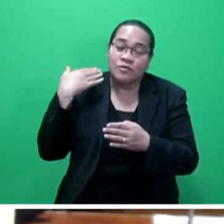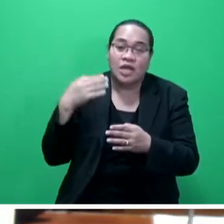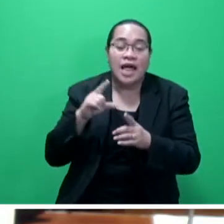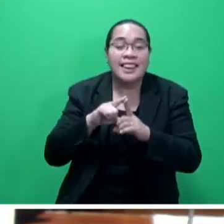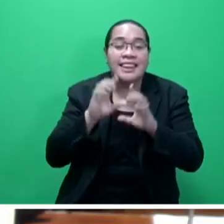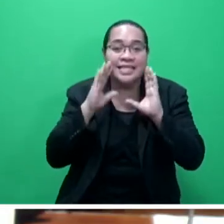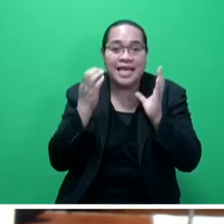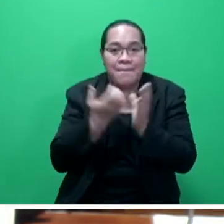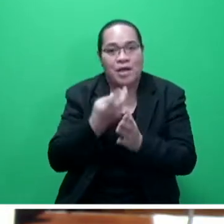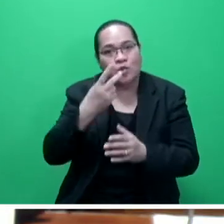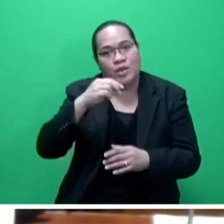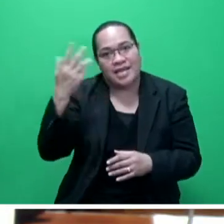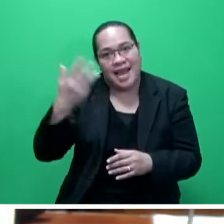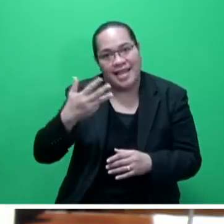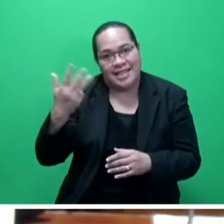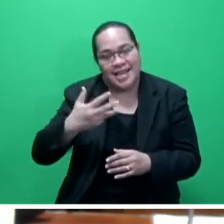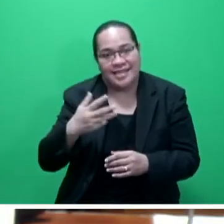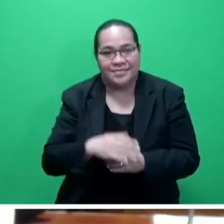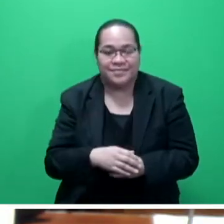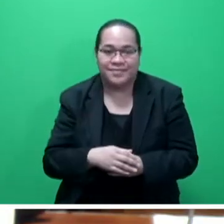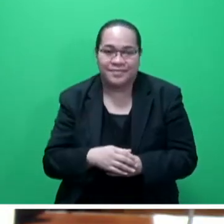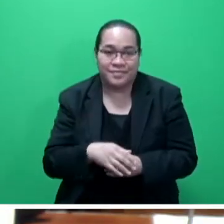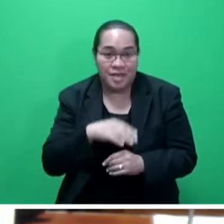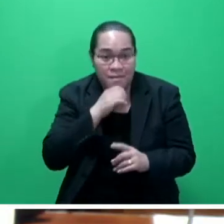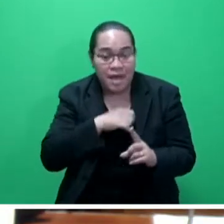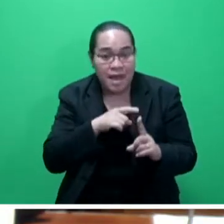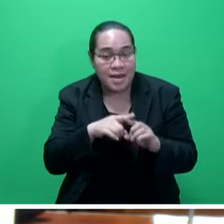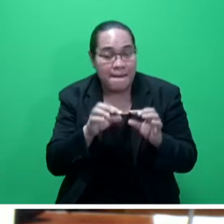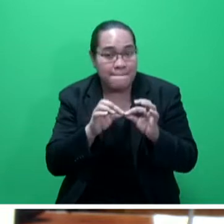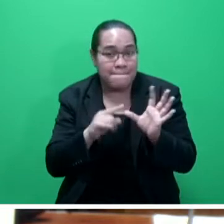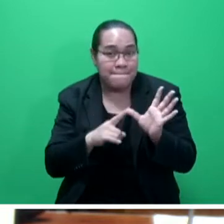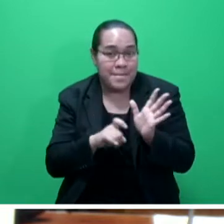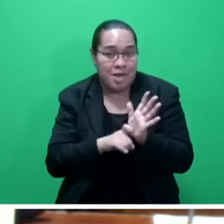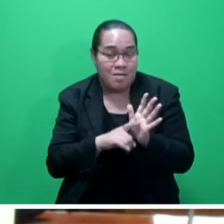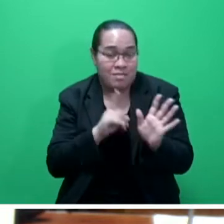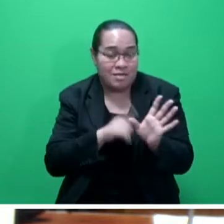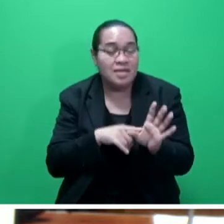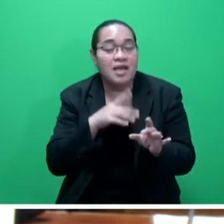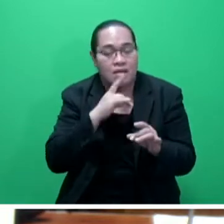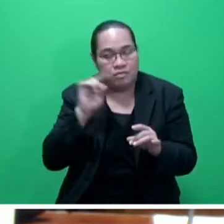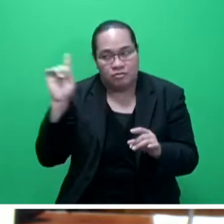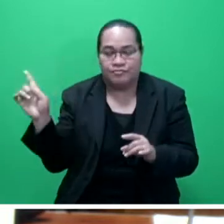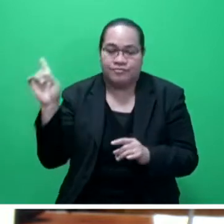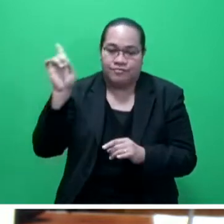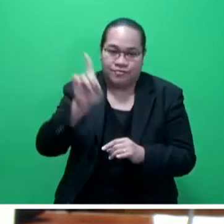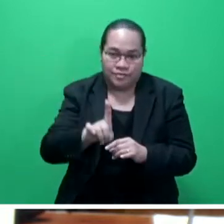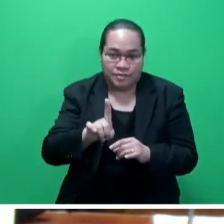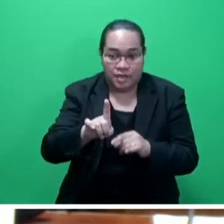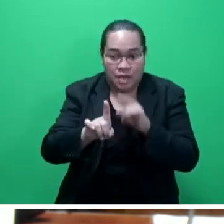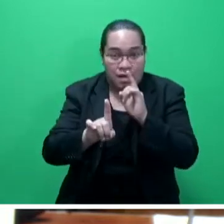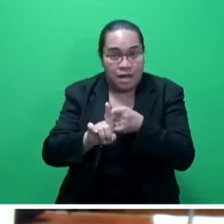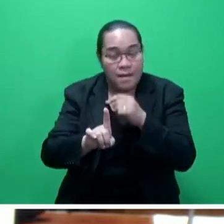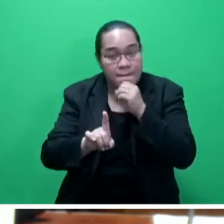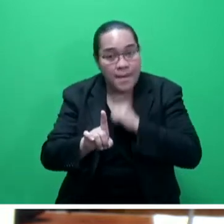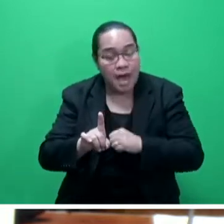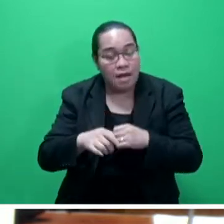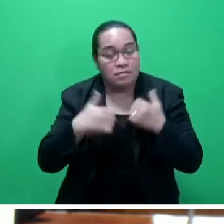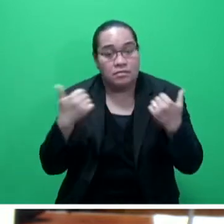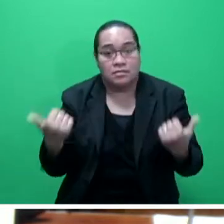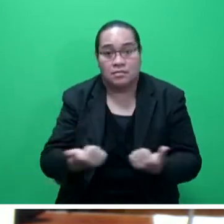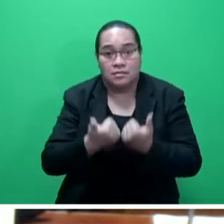of 2019. He's Mr. Barry Omanson, a person that has come to the authority with a lot of